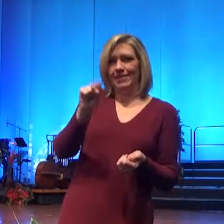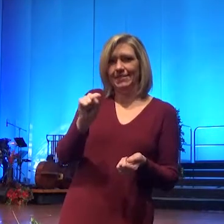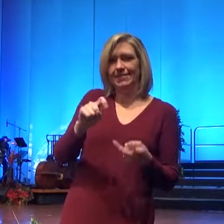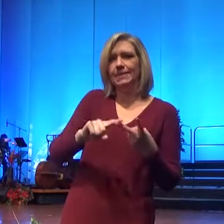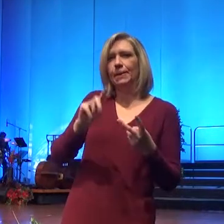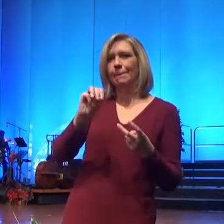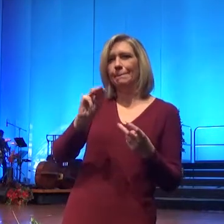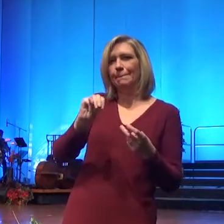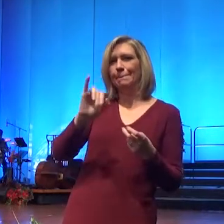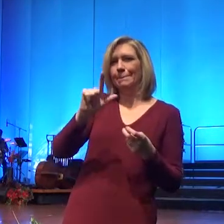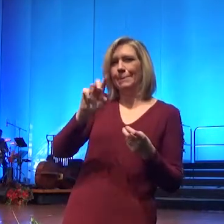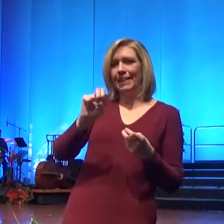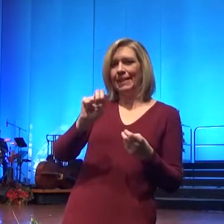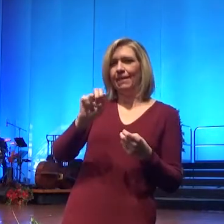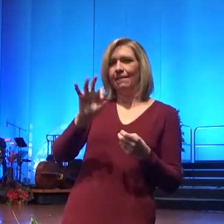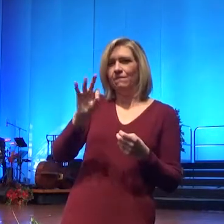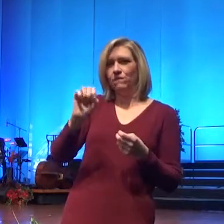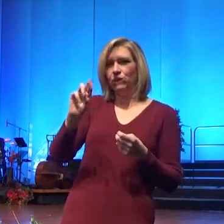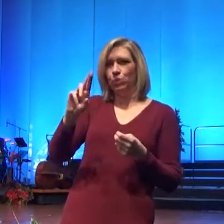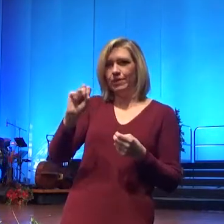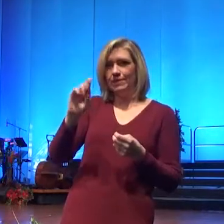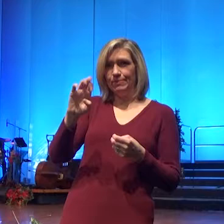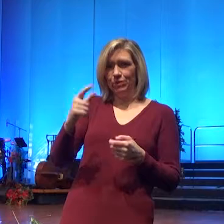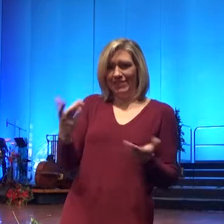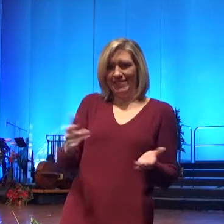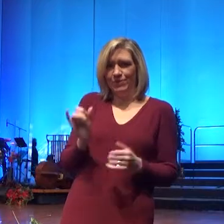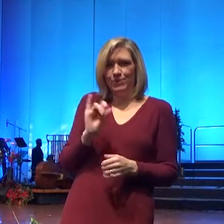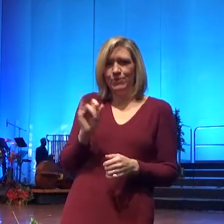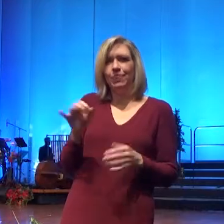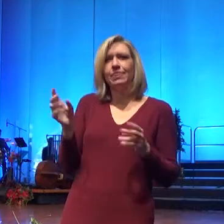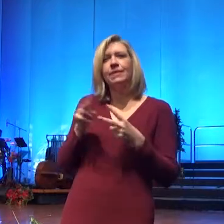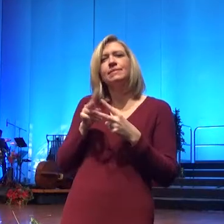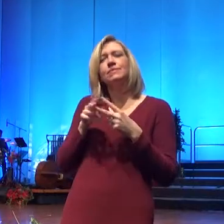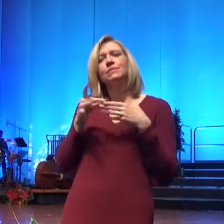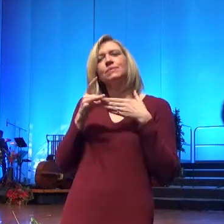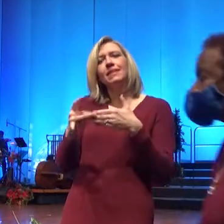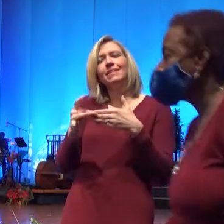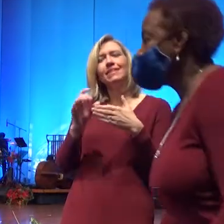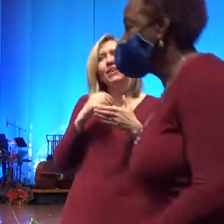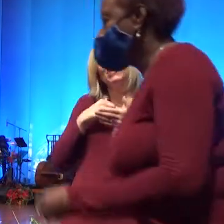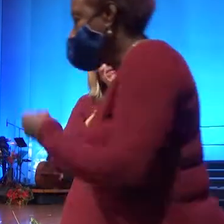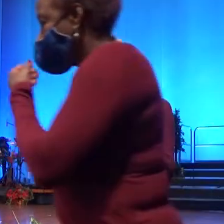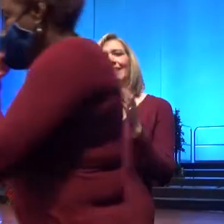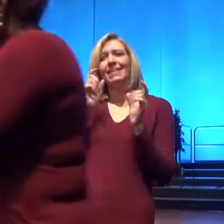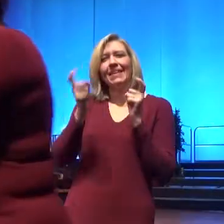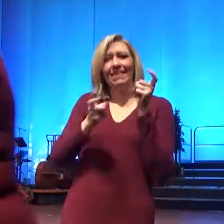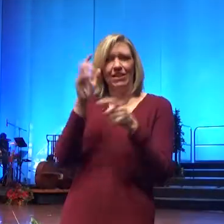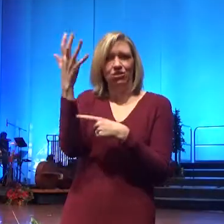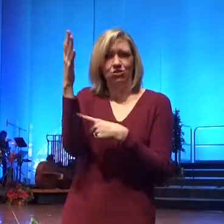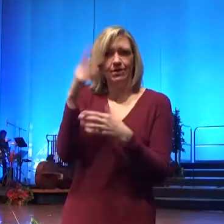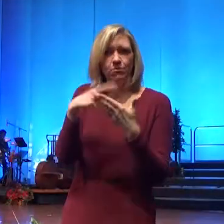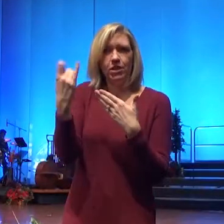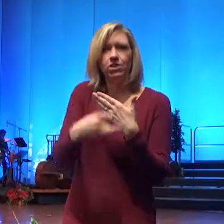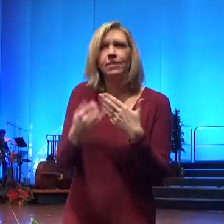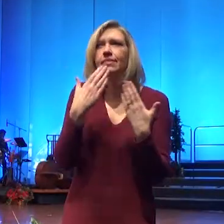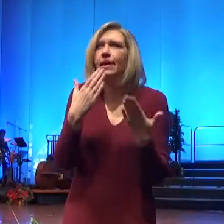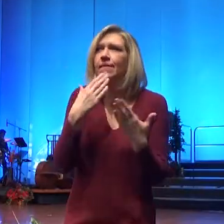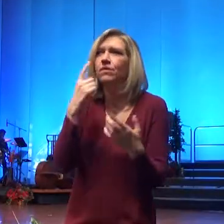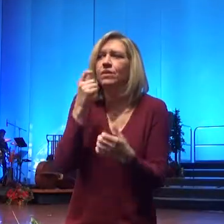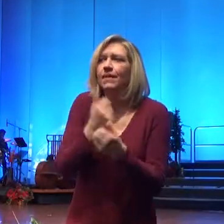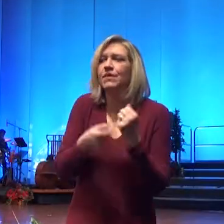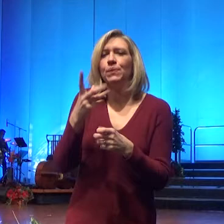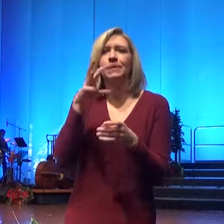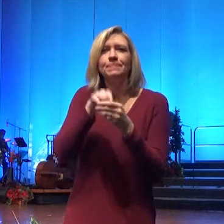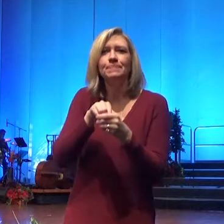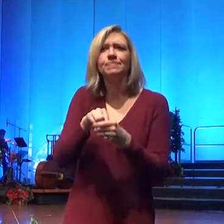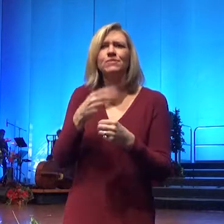is here as well. These two help lead our Giving Tree project, and we're so grateful for everyone who participates in it. I just thought there was a good